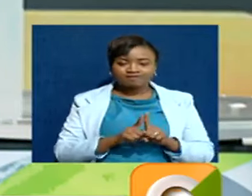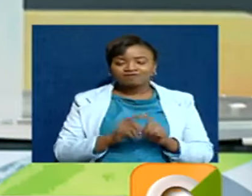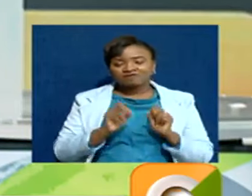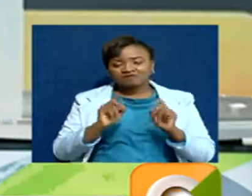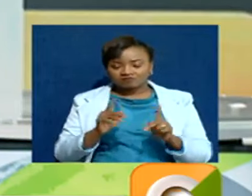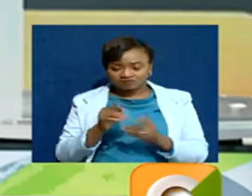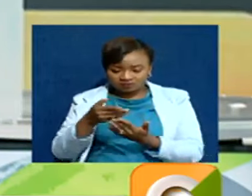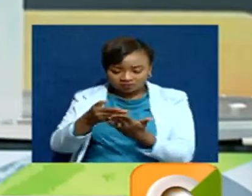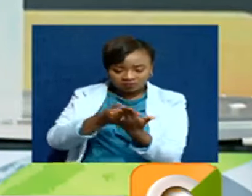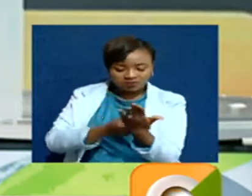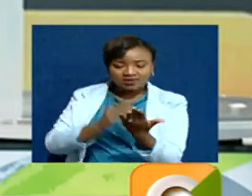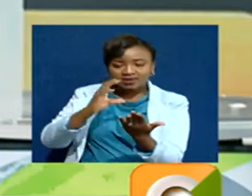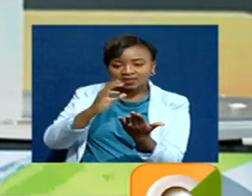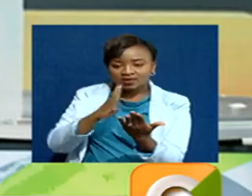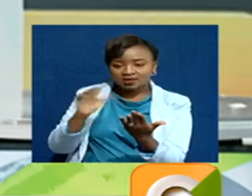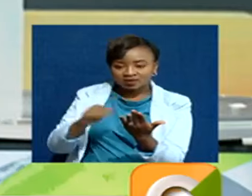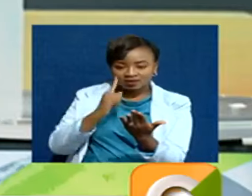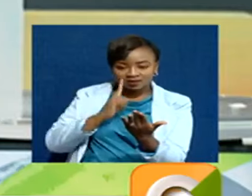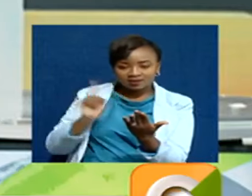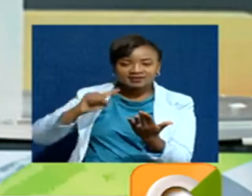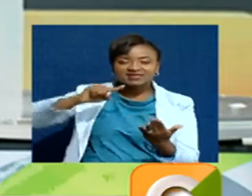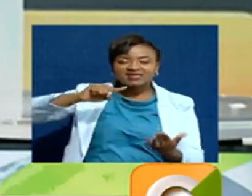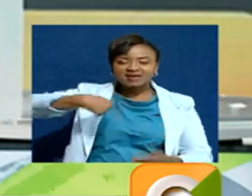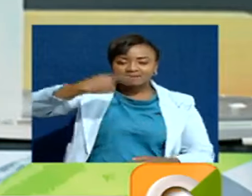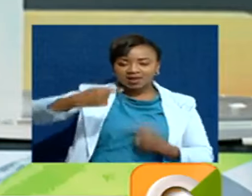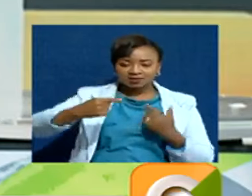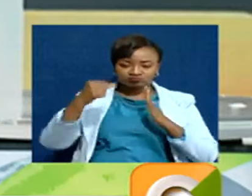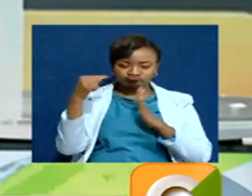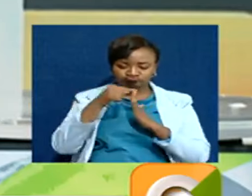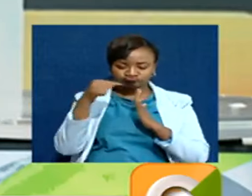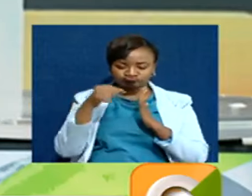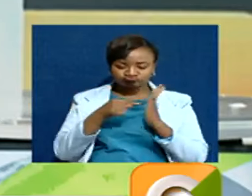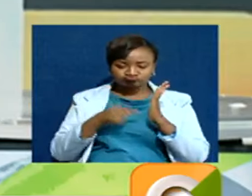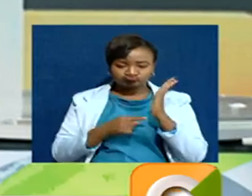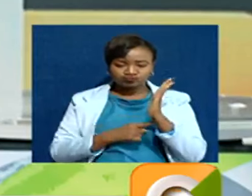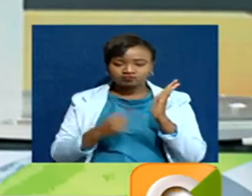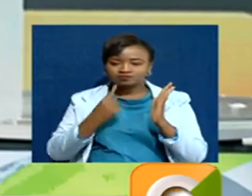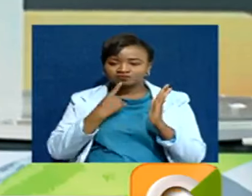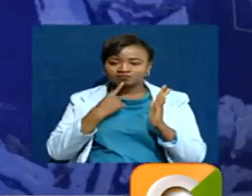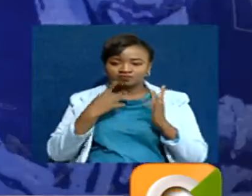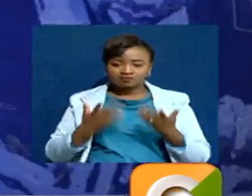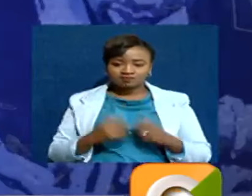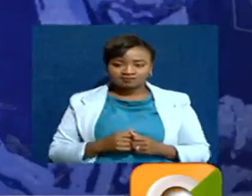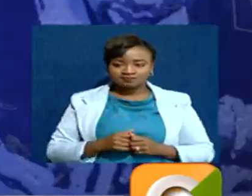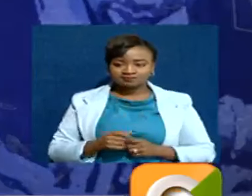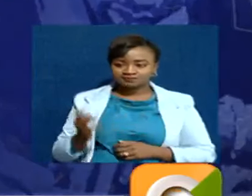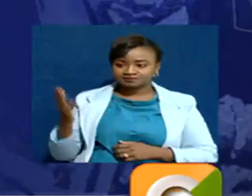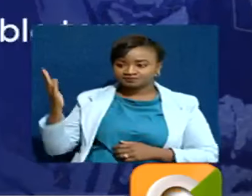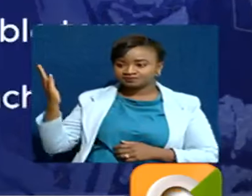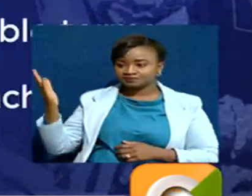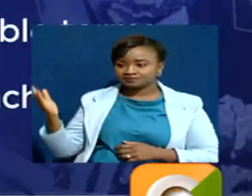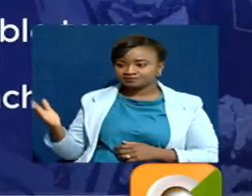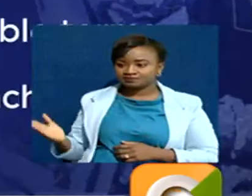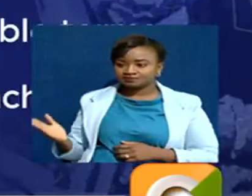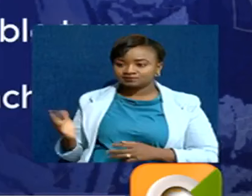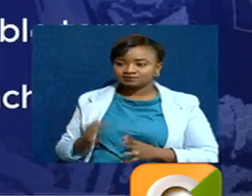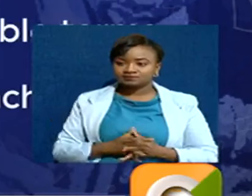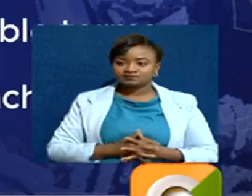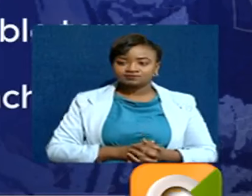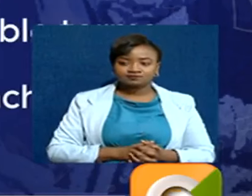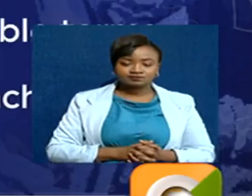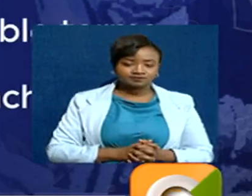are similar. Here's a list of the union's demands, which KNUT believes have been addressed, while Kuppet disagrees. So, Kuppet is